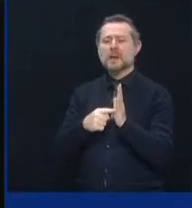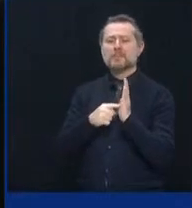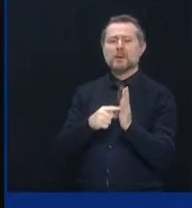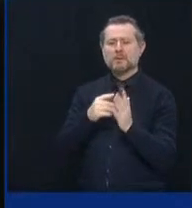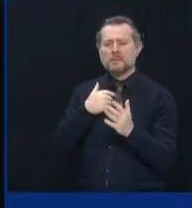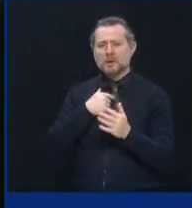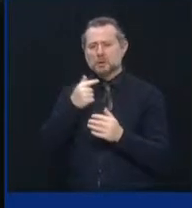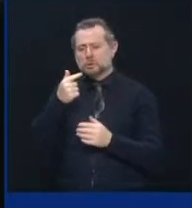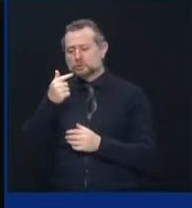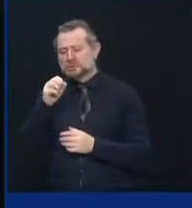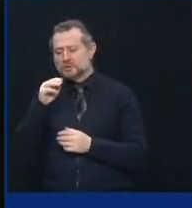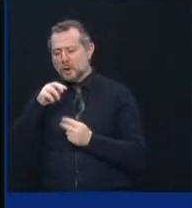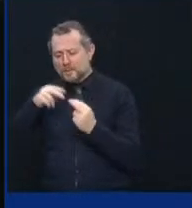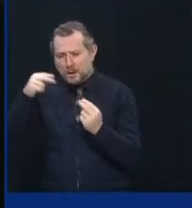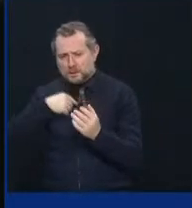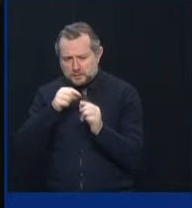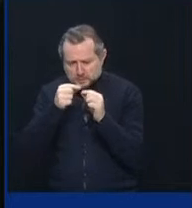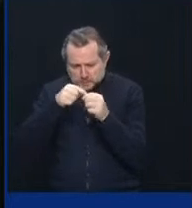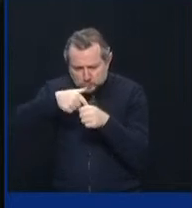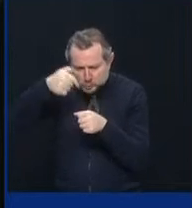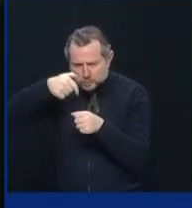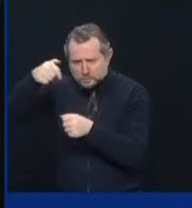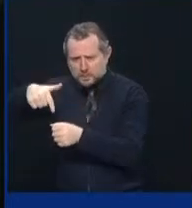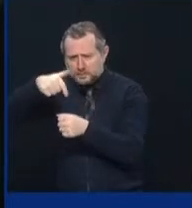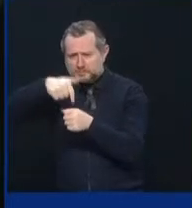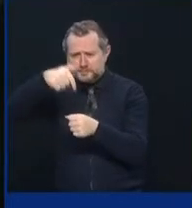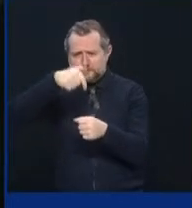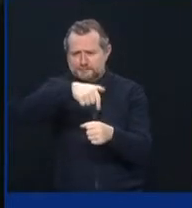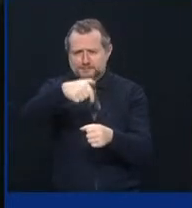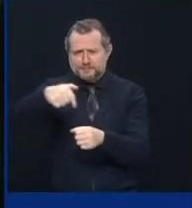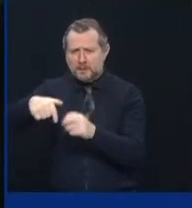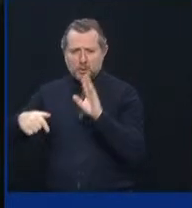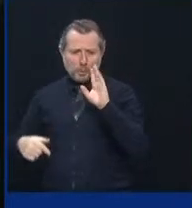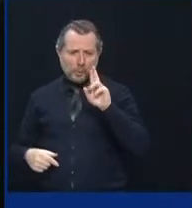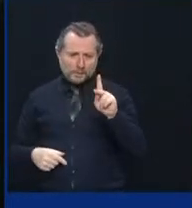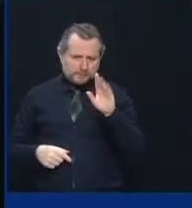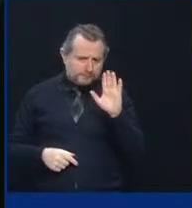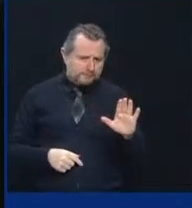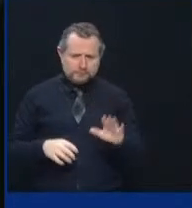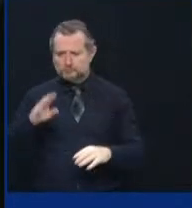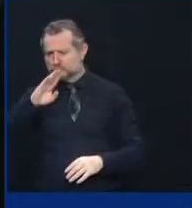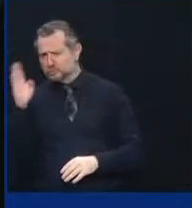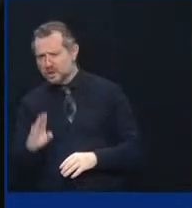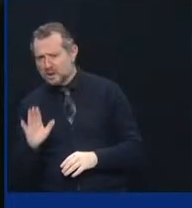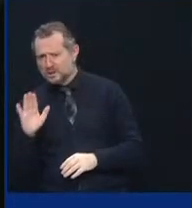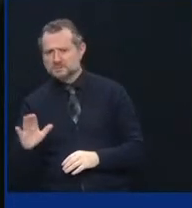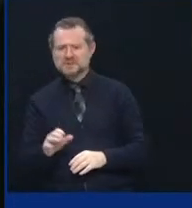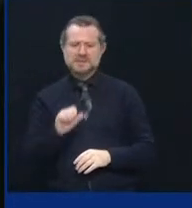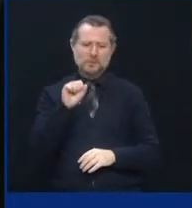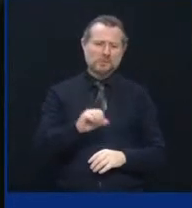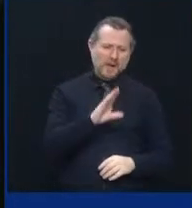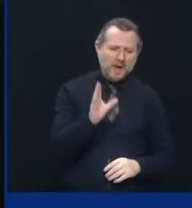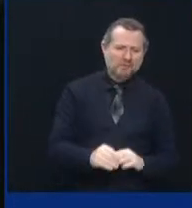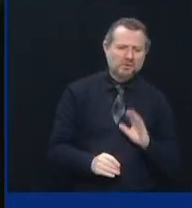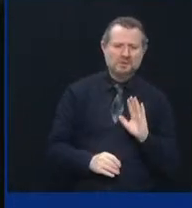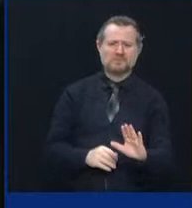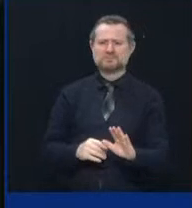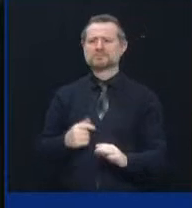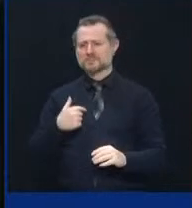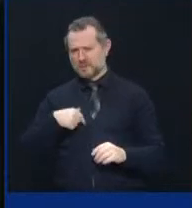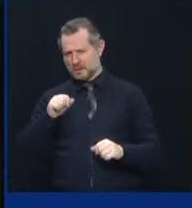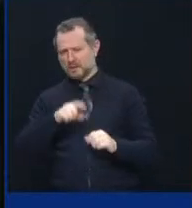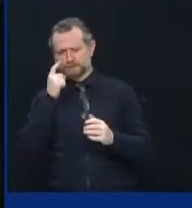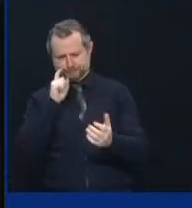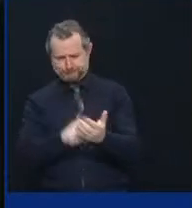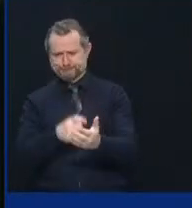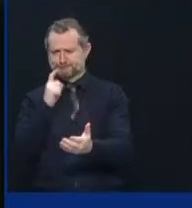UK variant, South Africa variant, Brazilian variant, variant from Brazil or anywhere else. And we have identified cases from